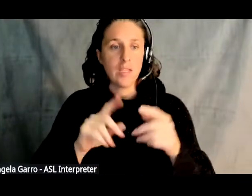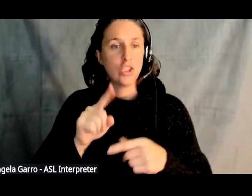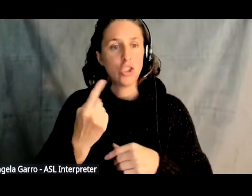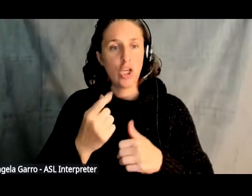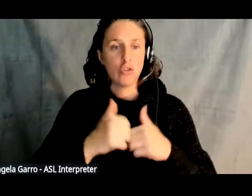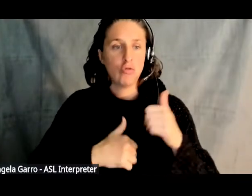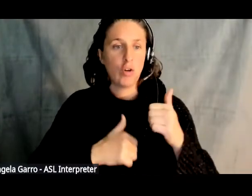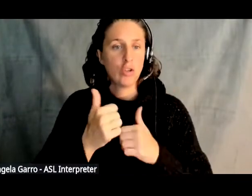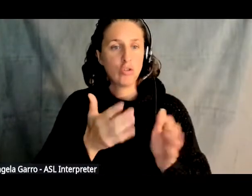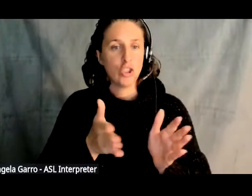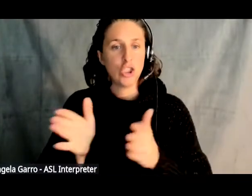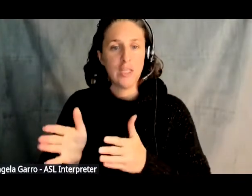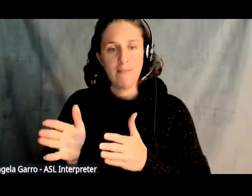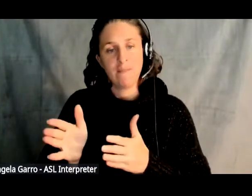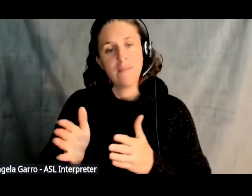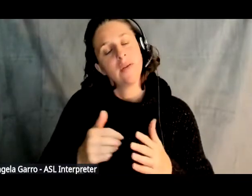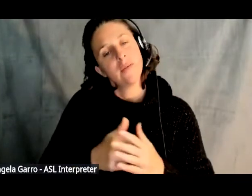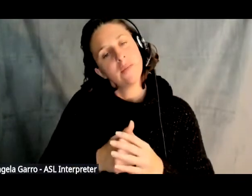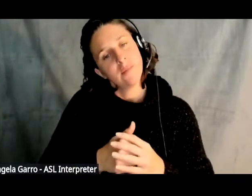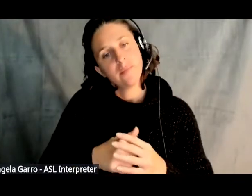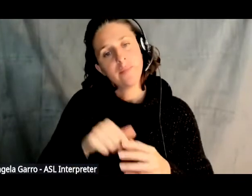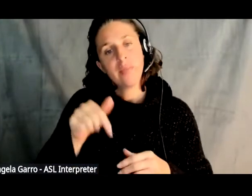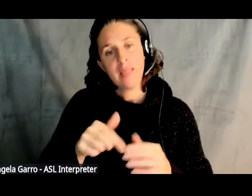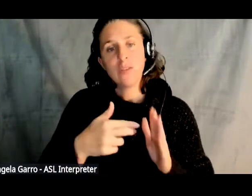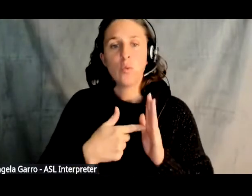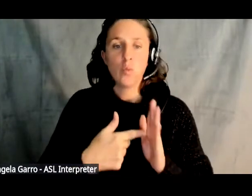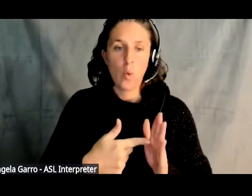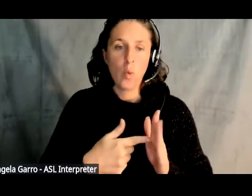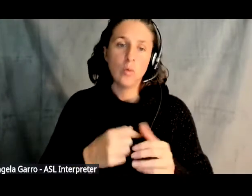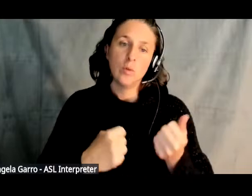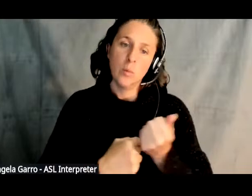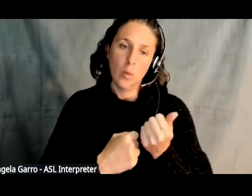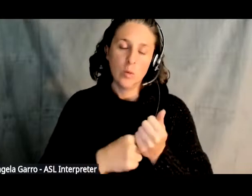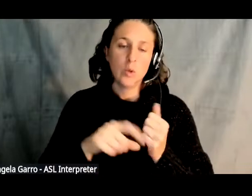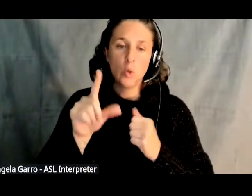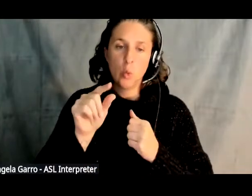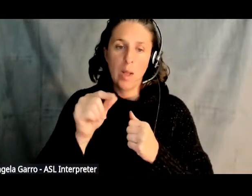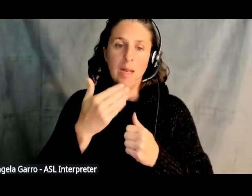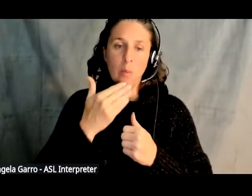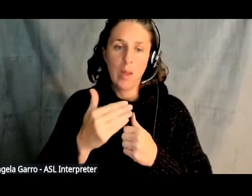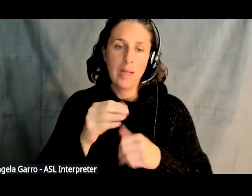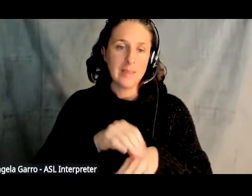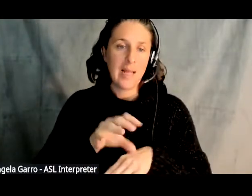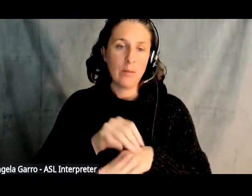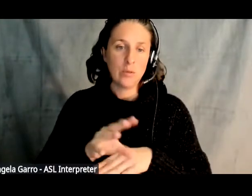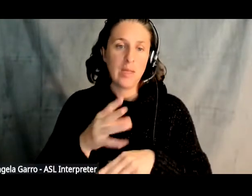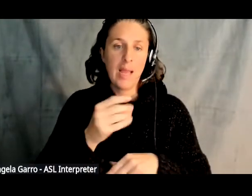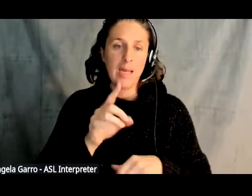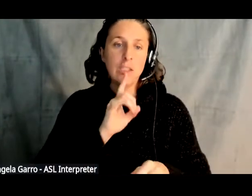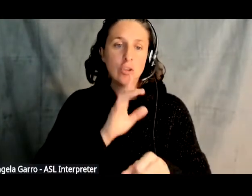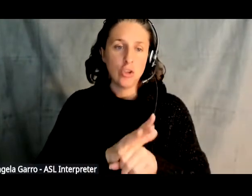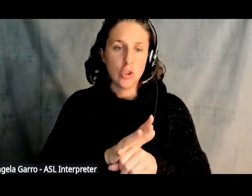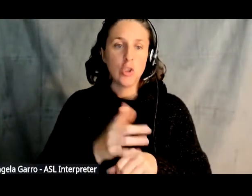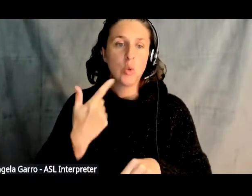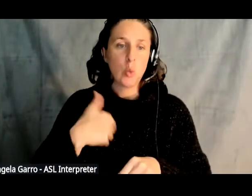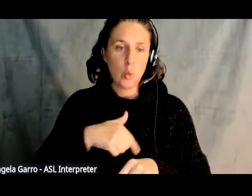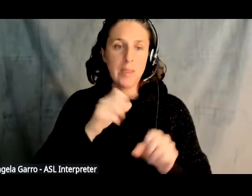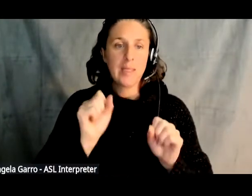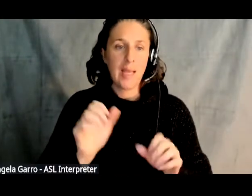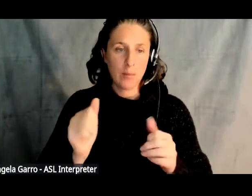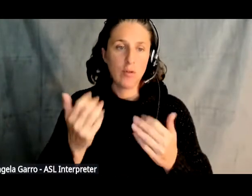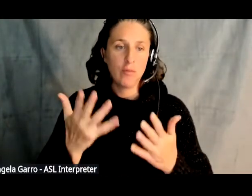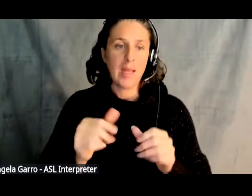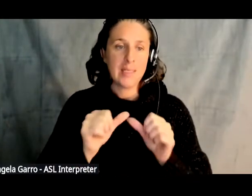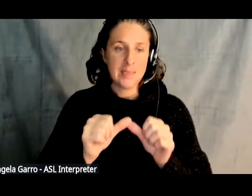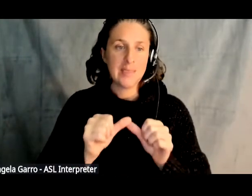structural shift. This role supports 20 wellness counselors and ensures we're able to provide